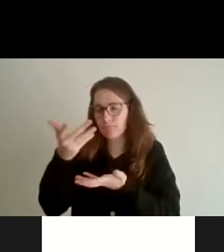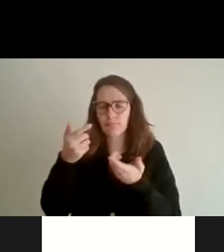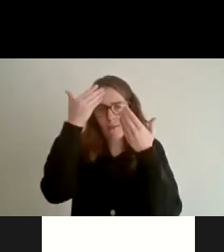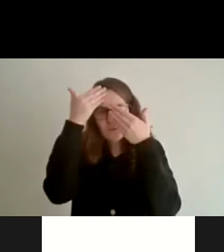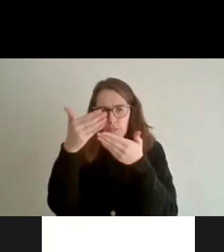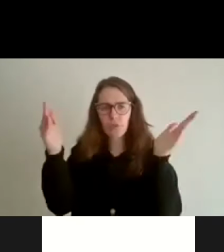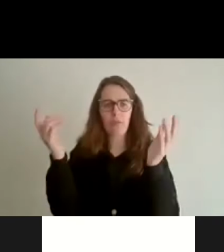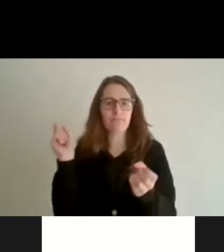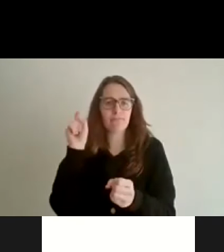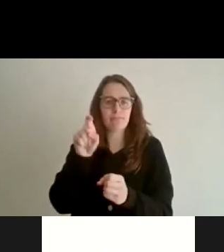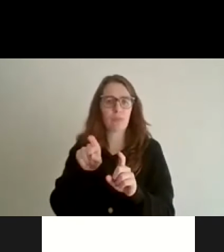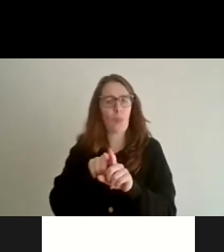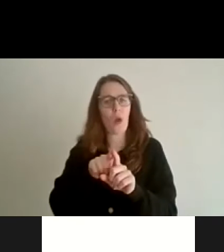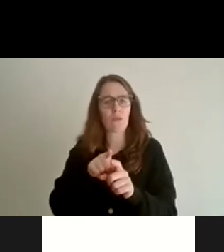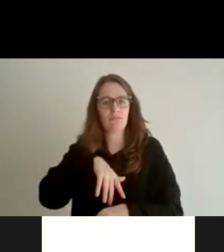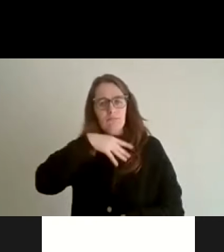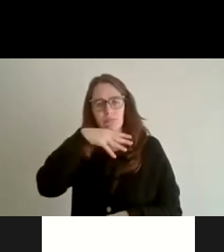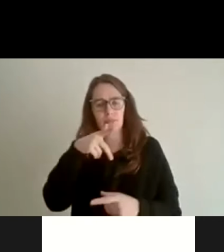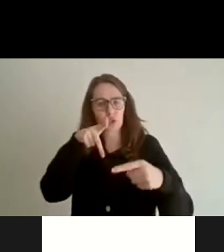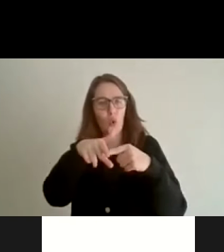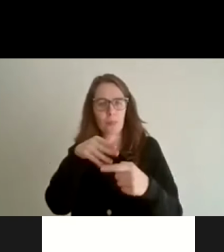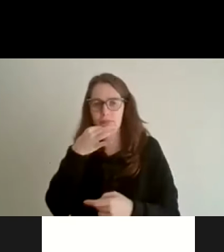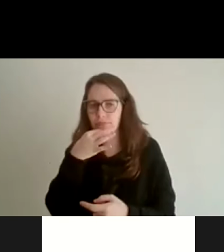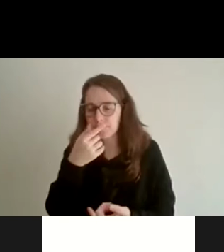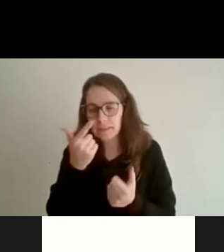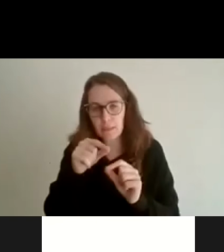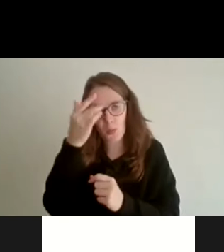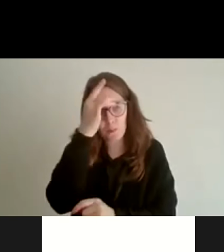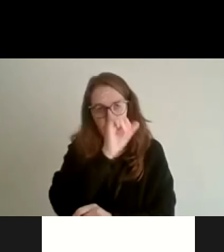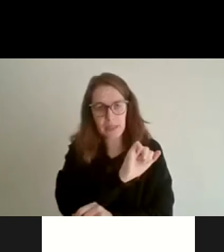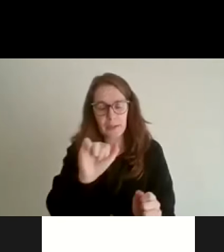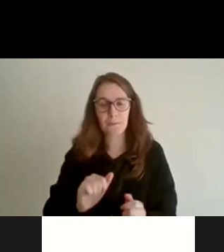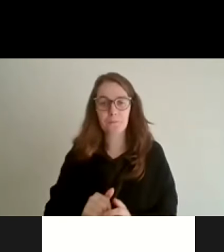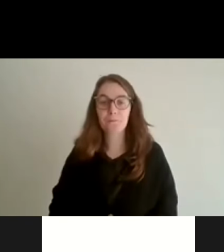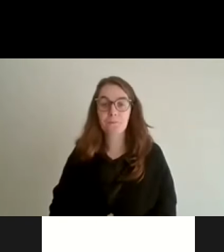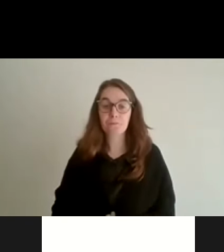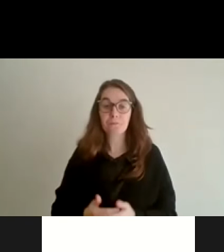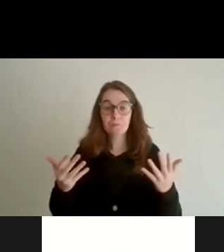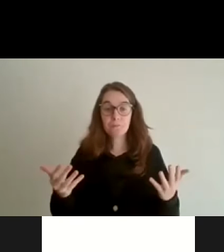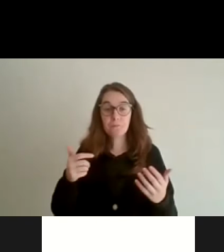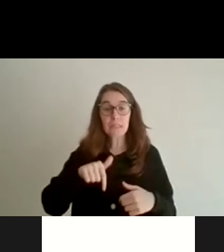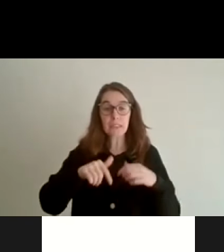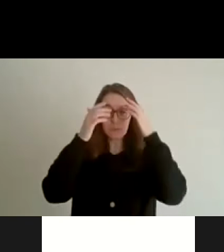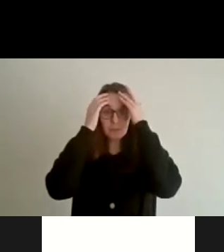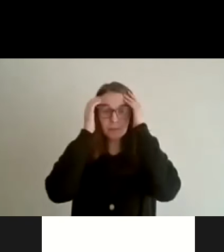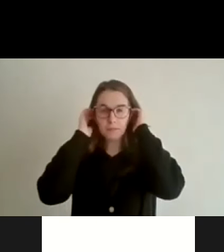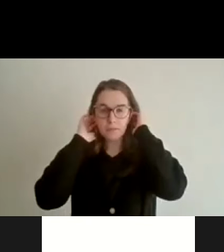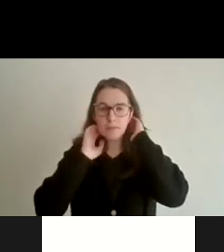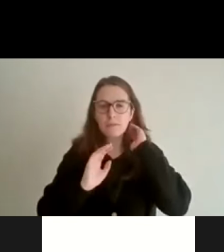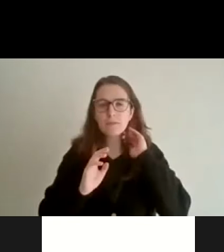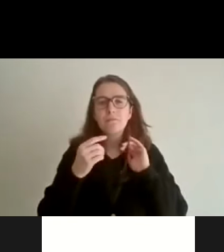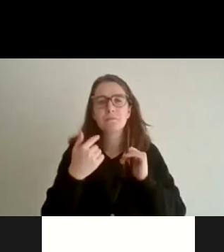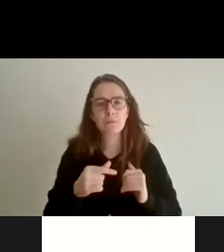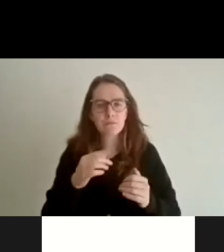in and share your opinions. So we received some highly upvoted